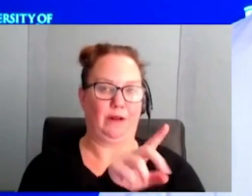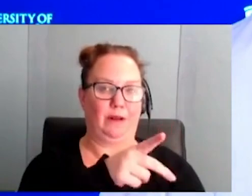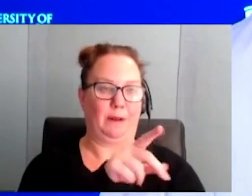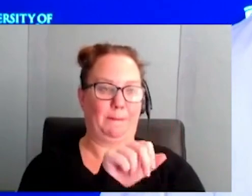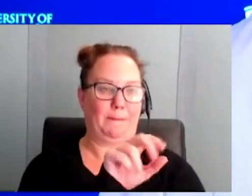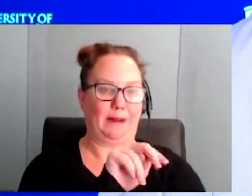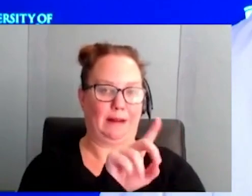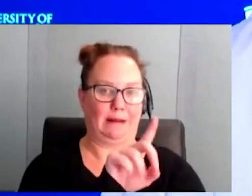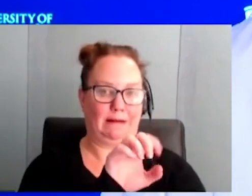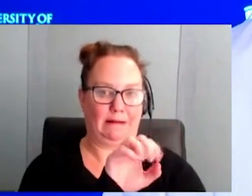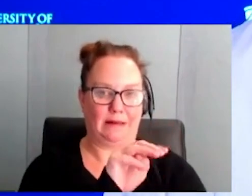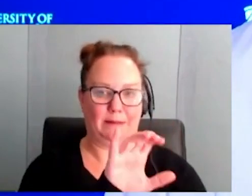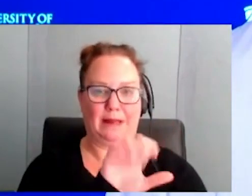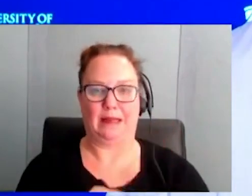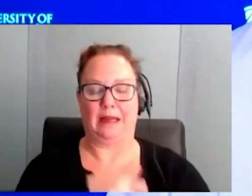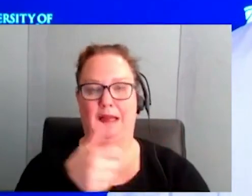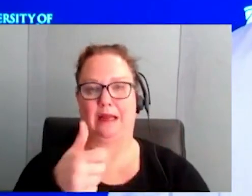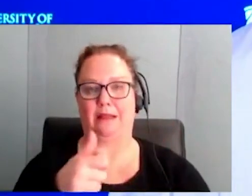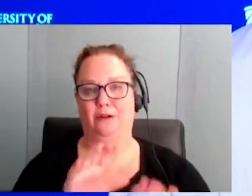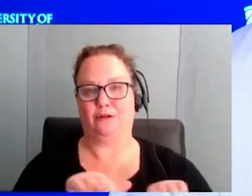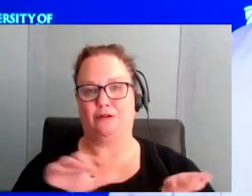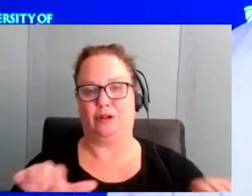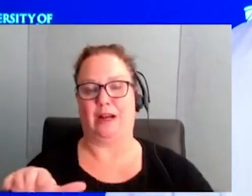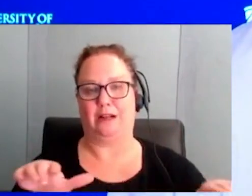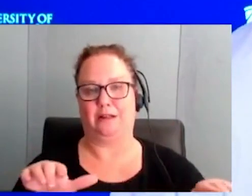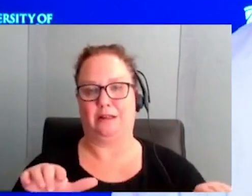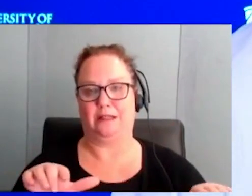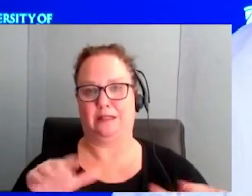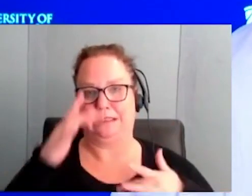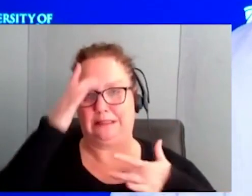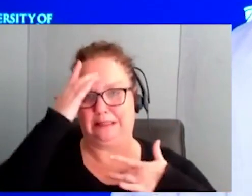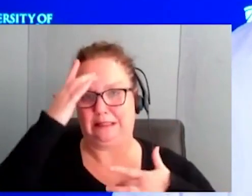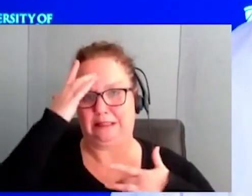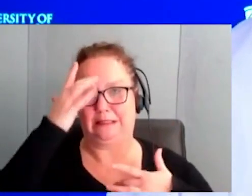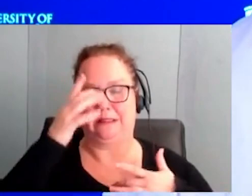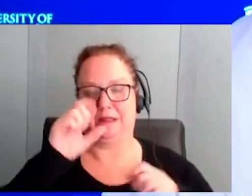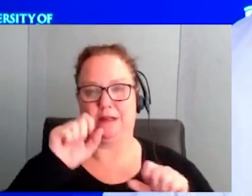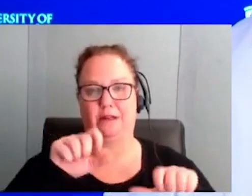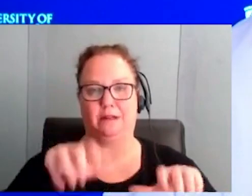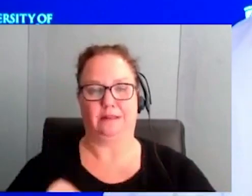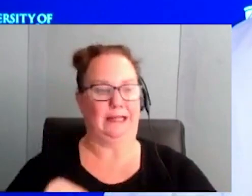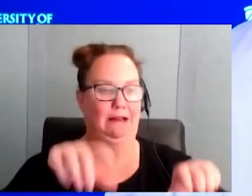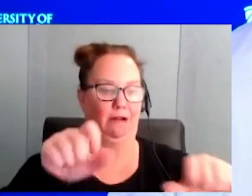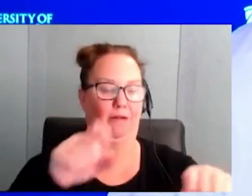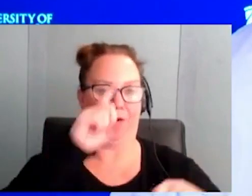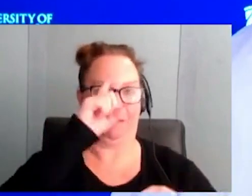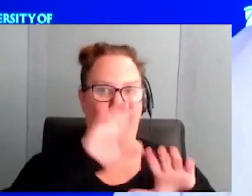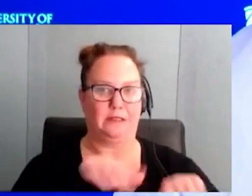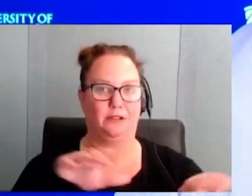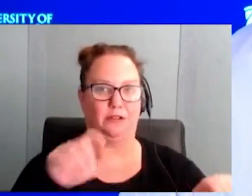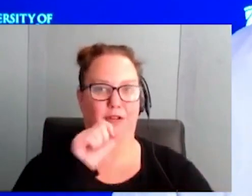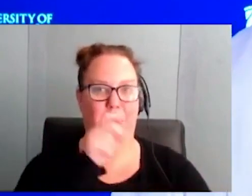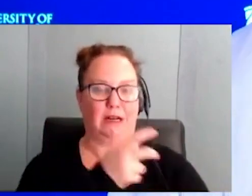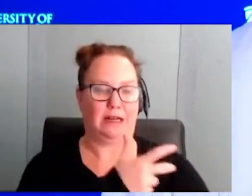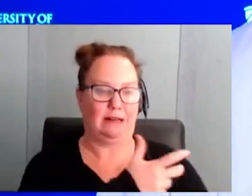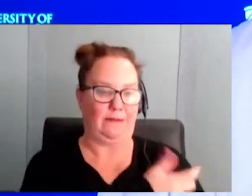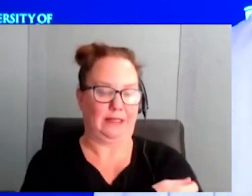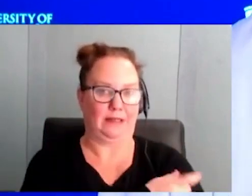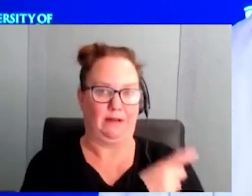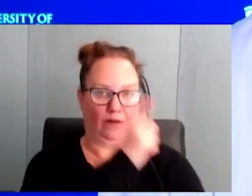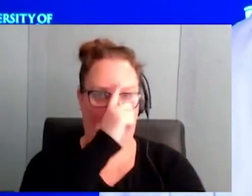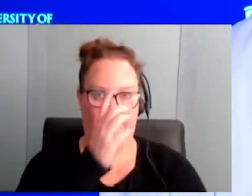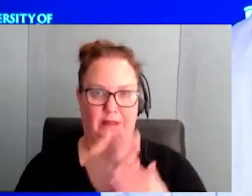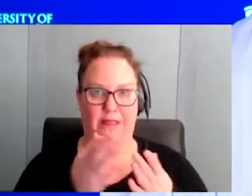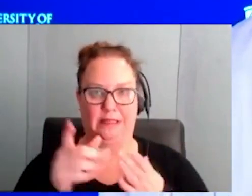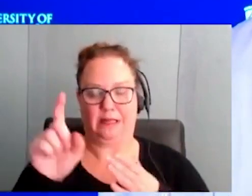other illnesses, childhood illnesses that could take hold because the children are not getting vaccinated for things that they normally